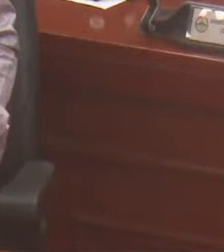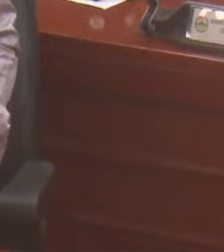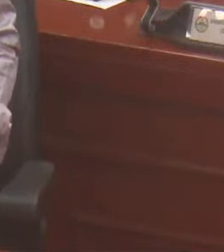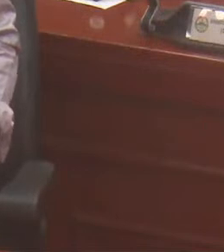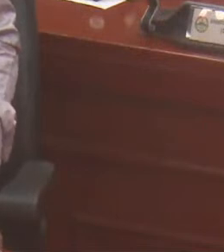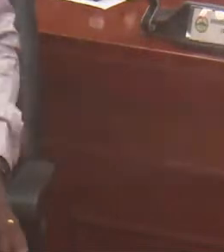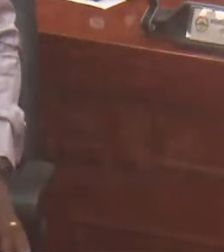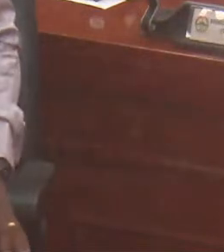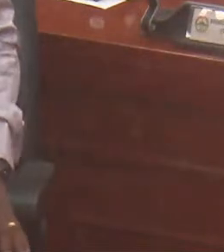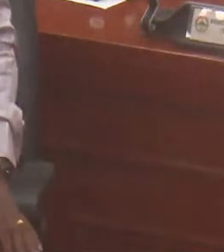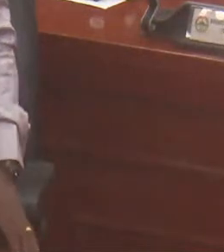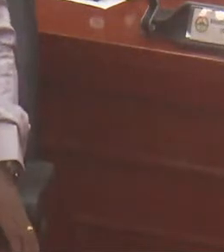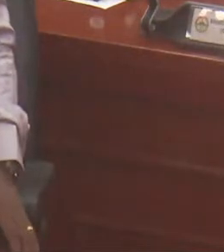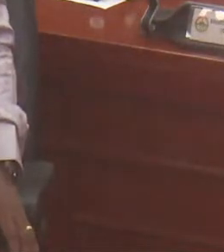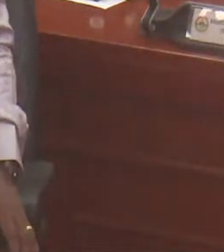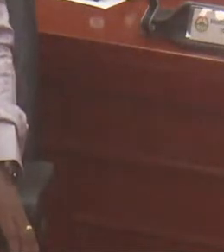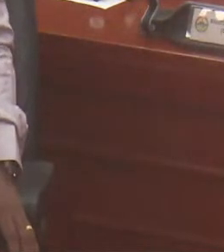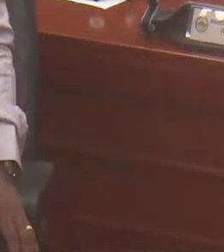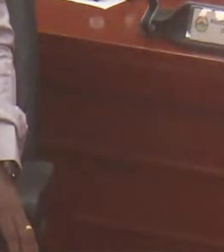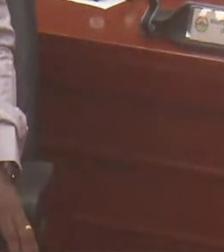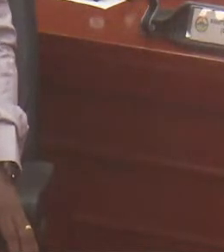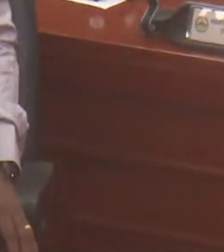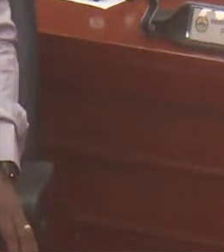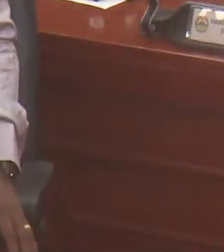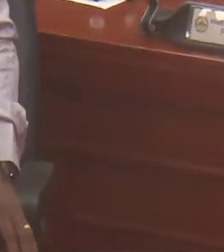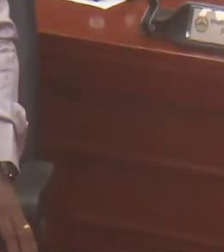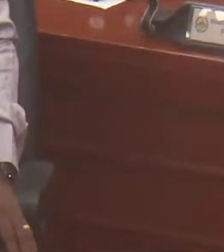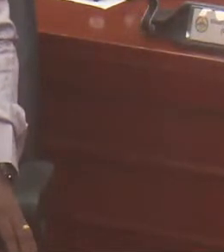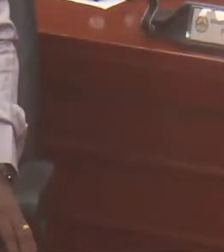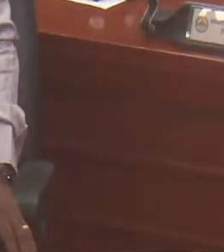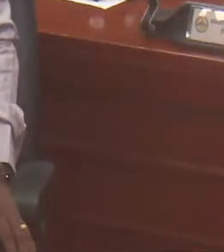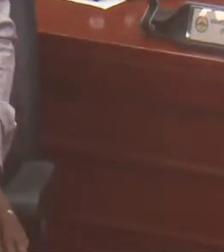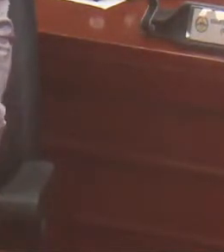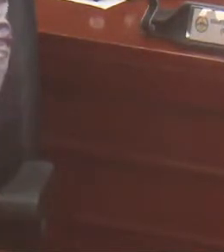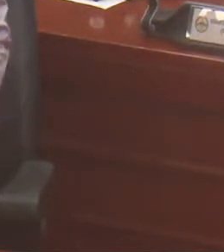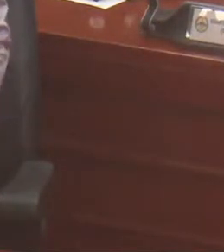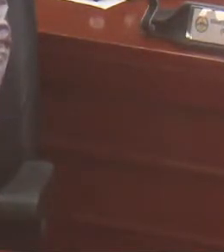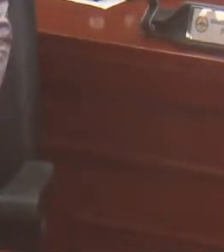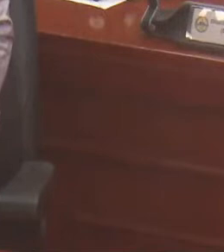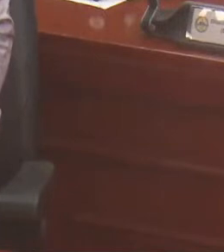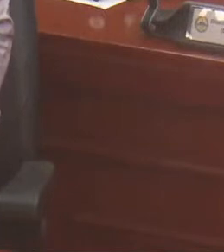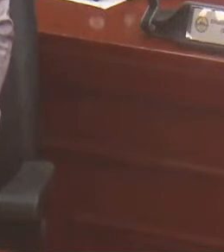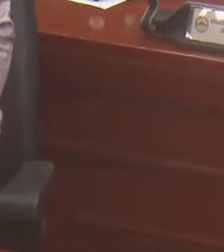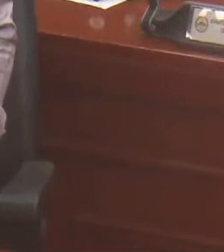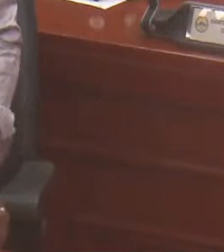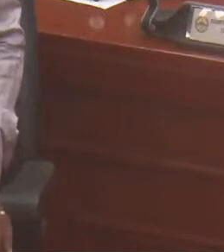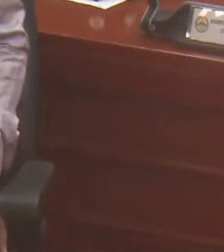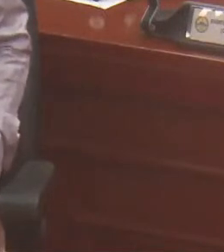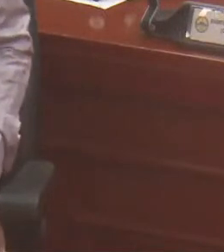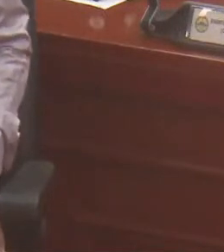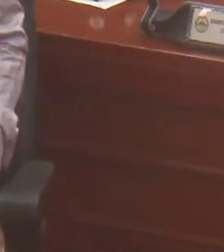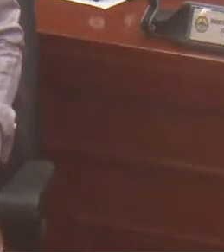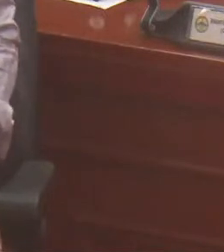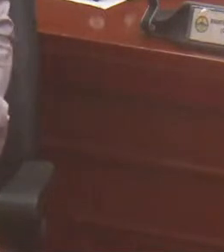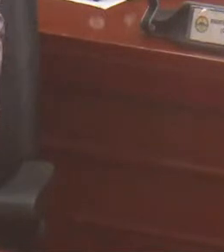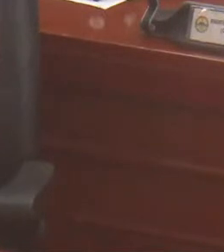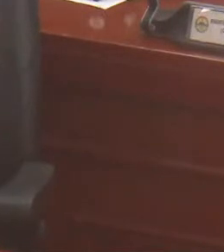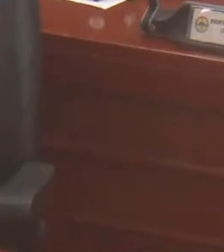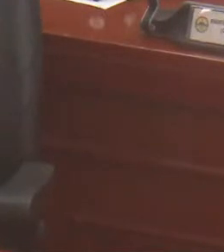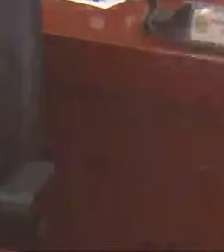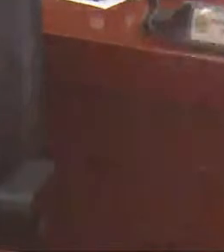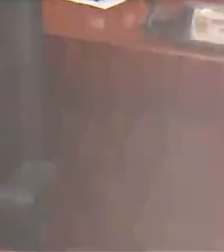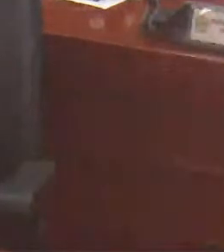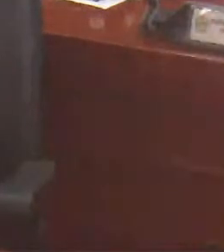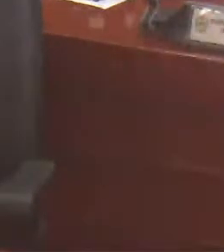Addo Akufo-Addo, President of the Republic of Ghana, who was also in Angola in August